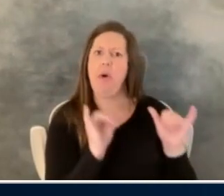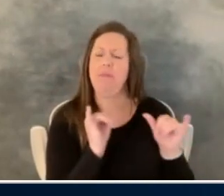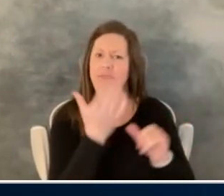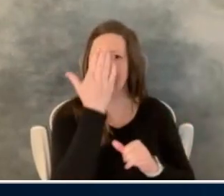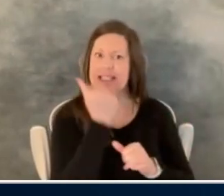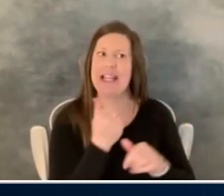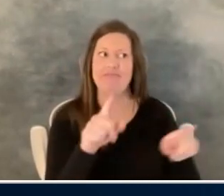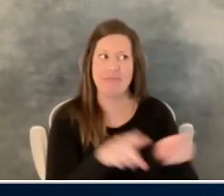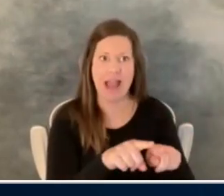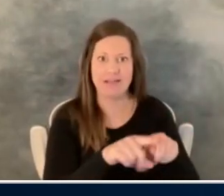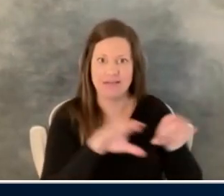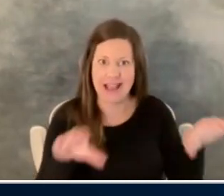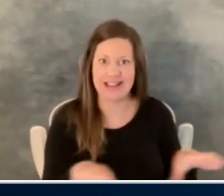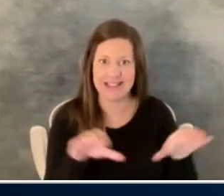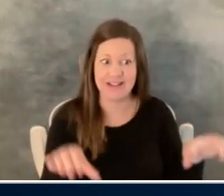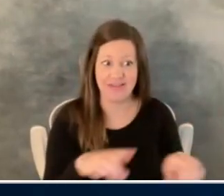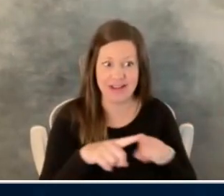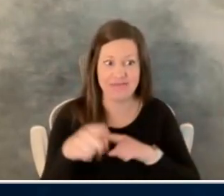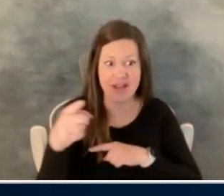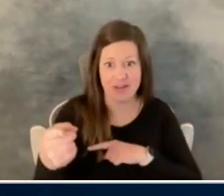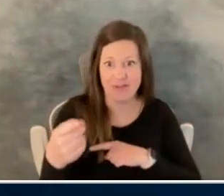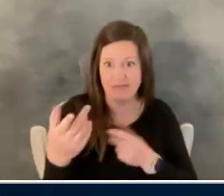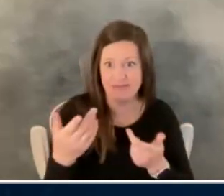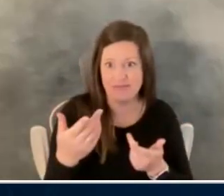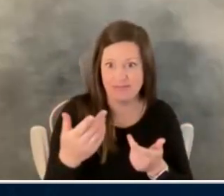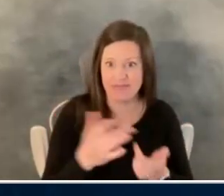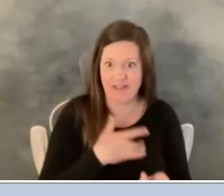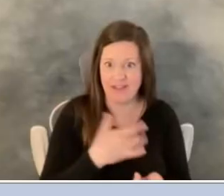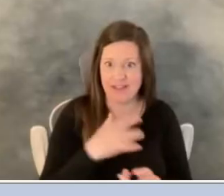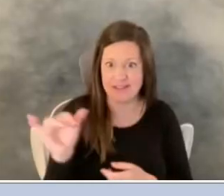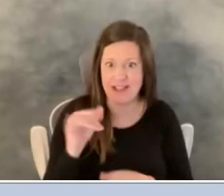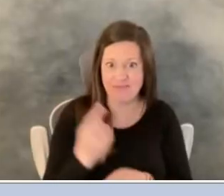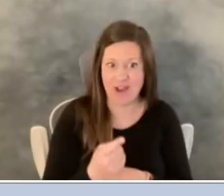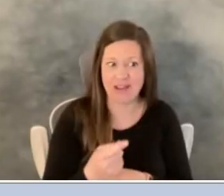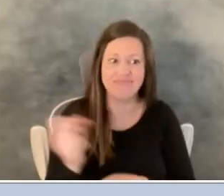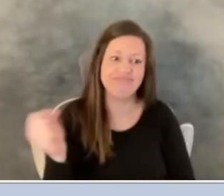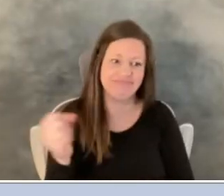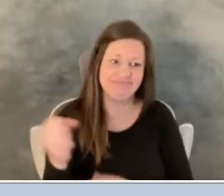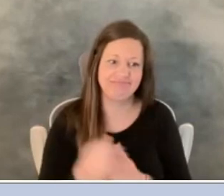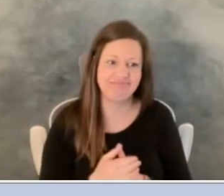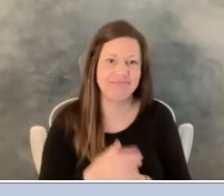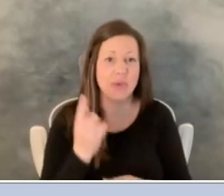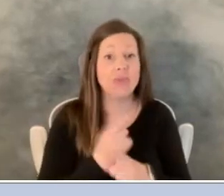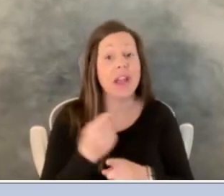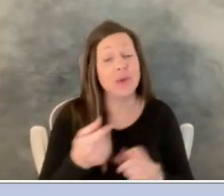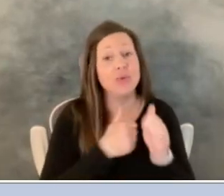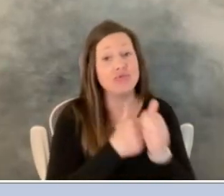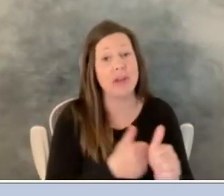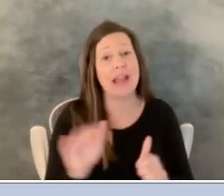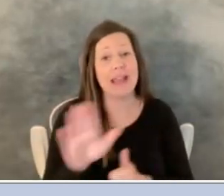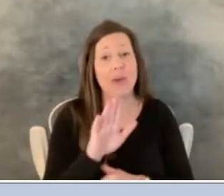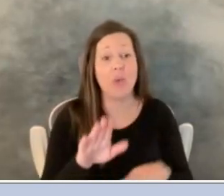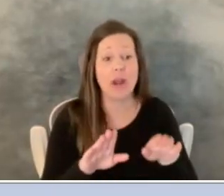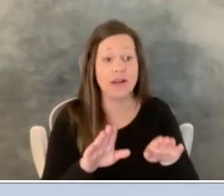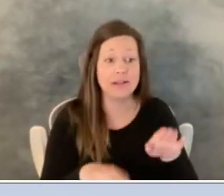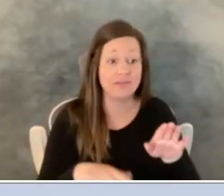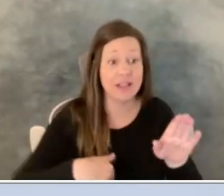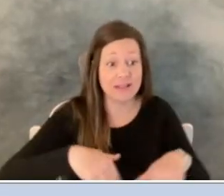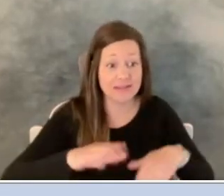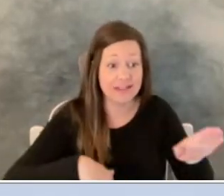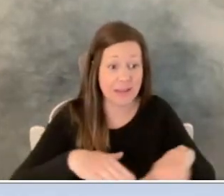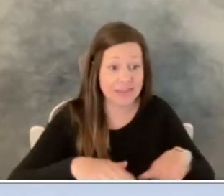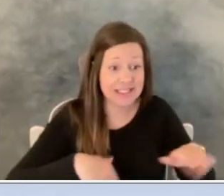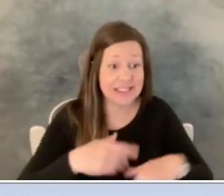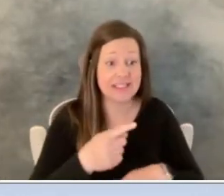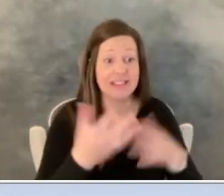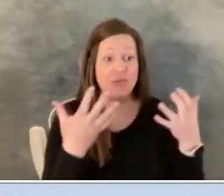what I hear you saying as well. Yeah, exactly. So it's just like, you're tracking your steps. You want to get 10,000 steps. You